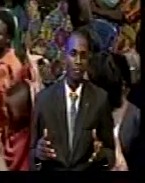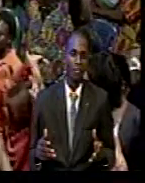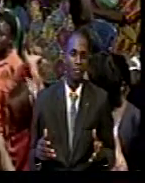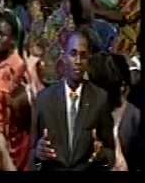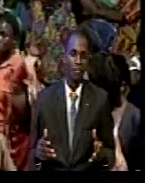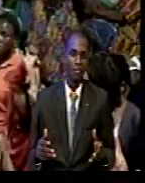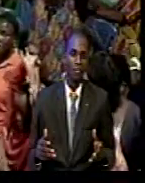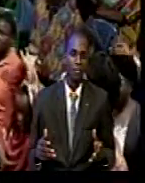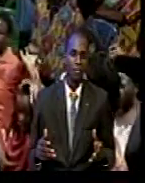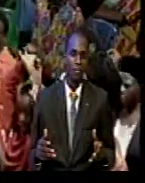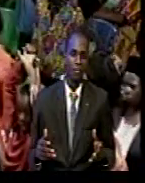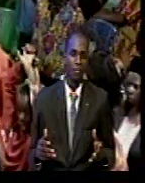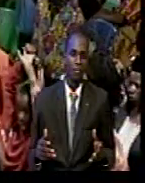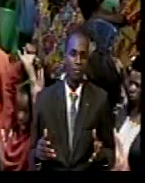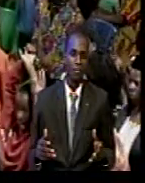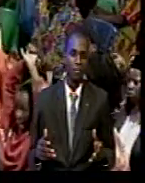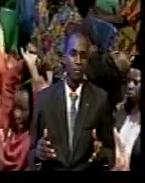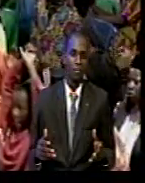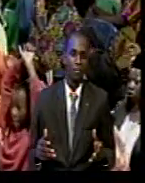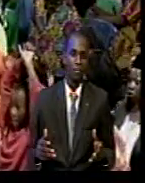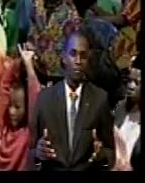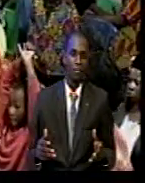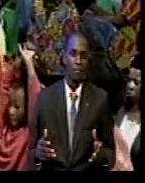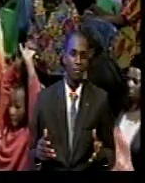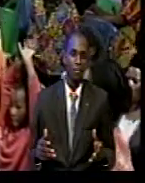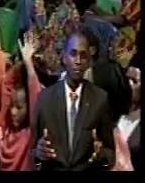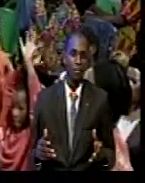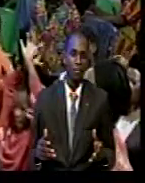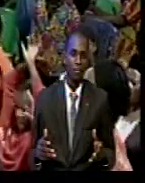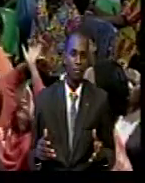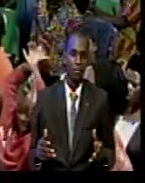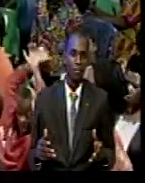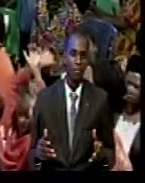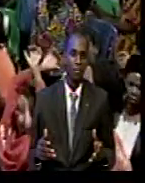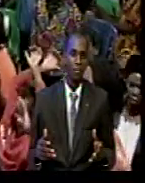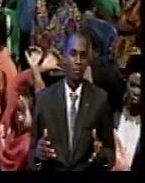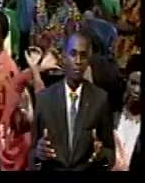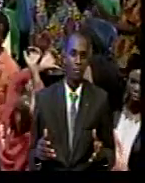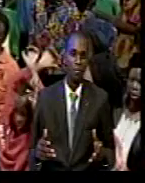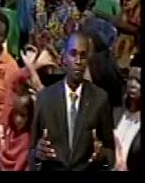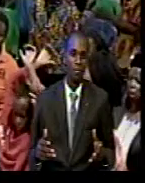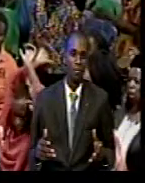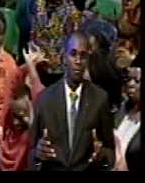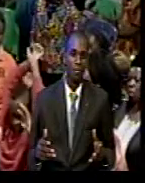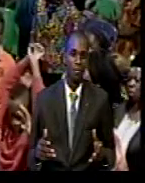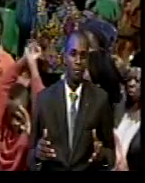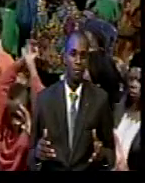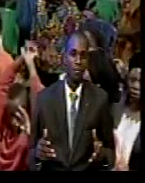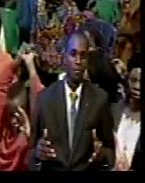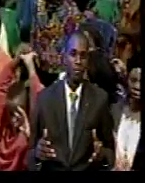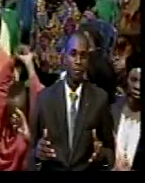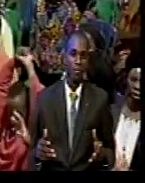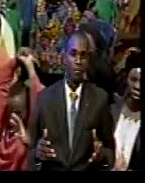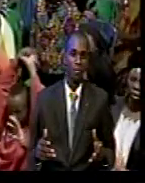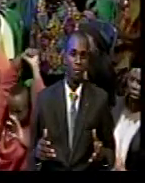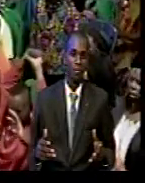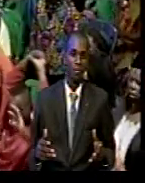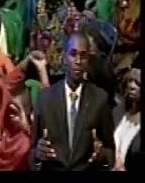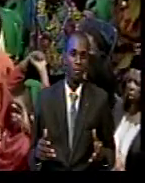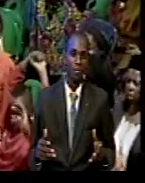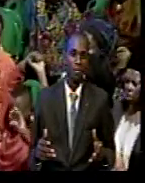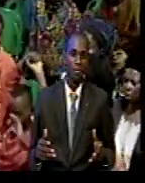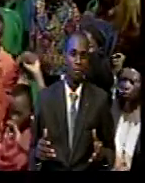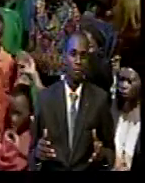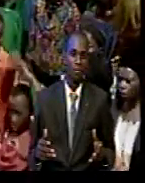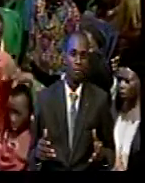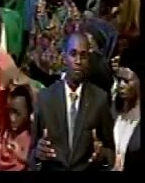sinners have been saved, backsliders restored, lukewarm revived,